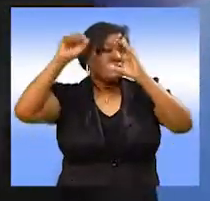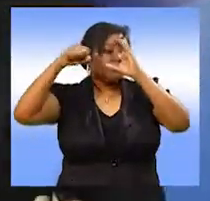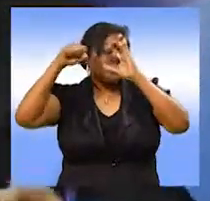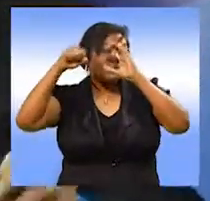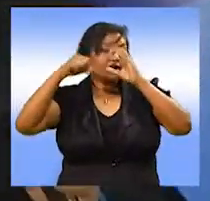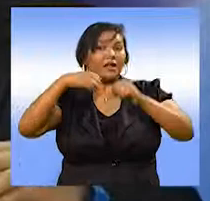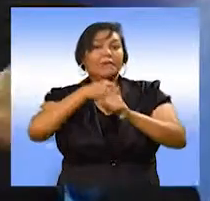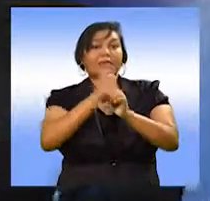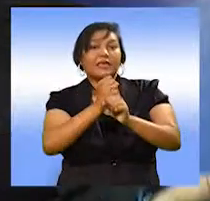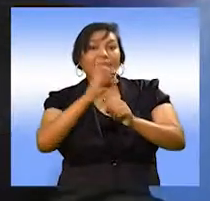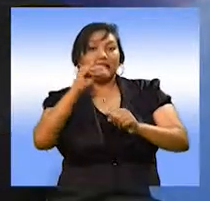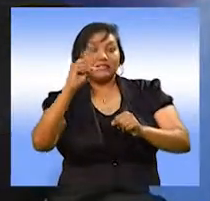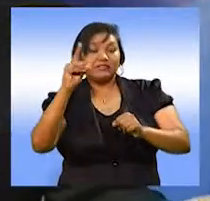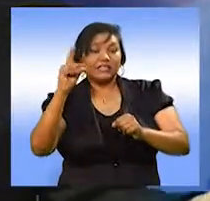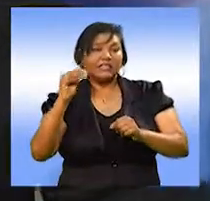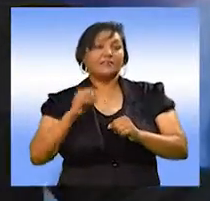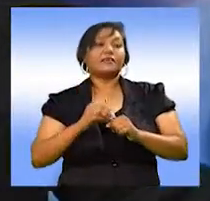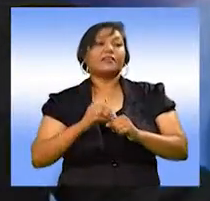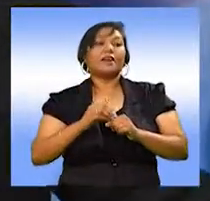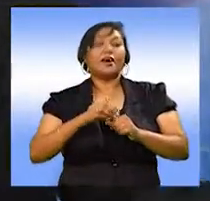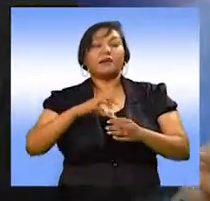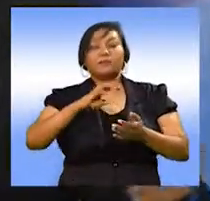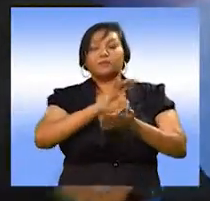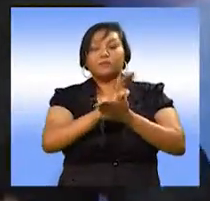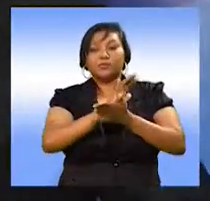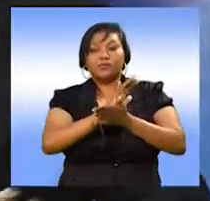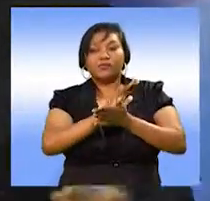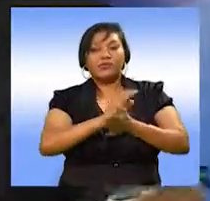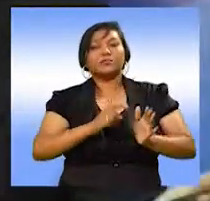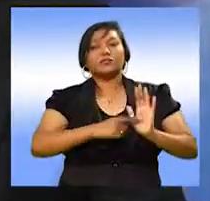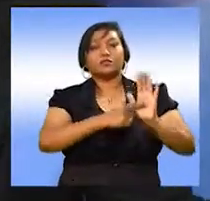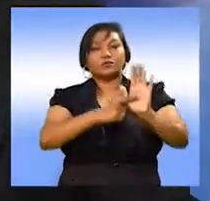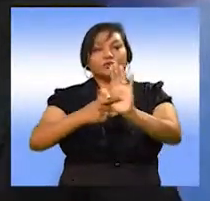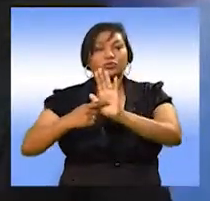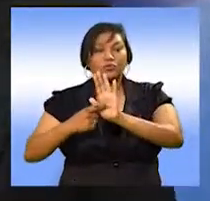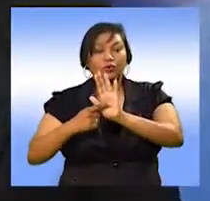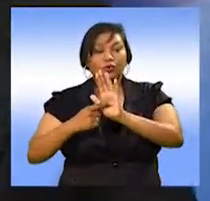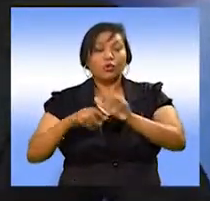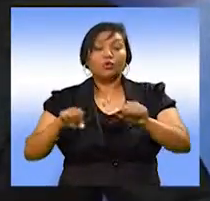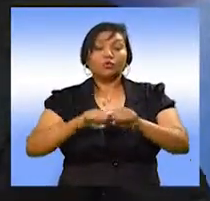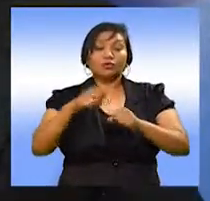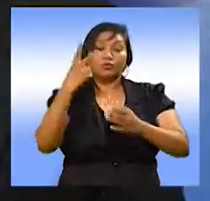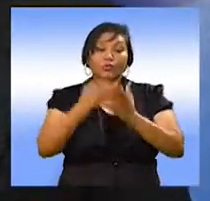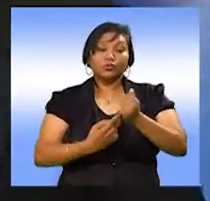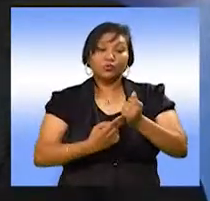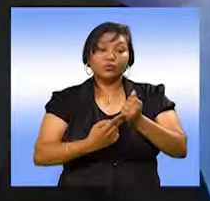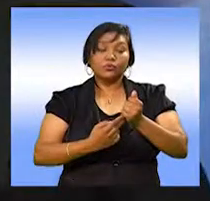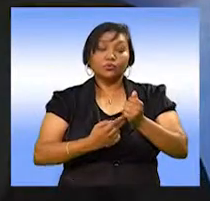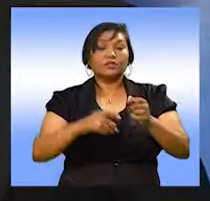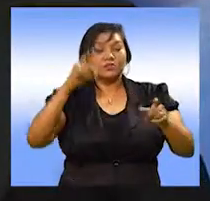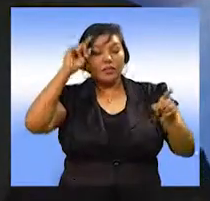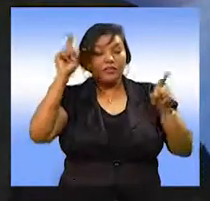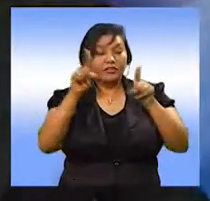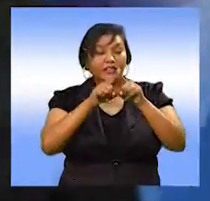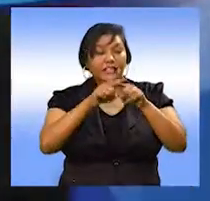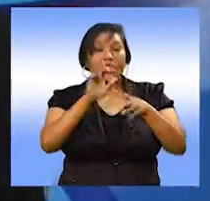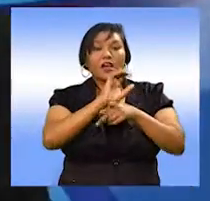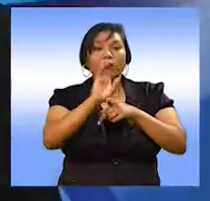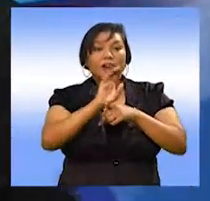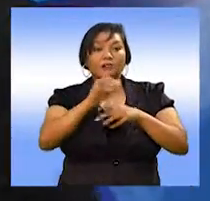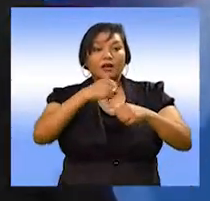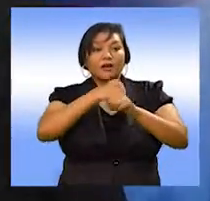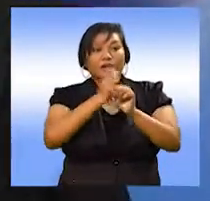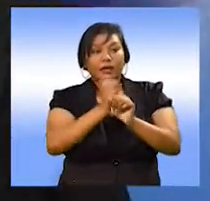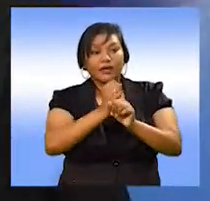on a DVD especially. And so therefore, it comes down to contract, to consent. And therefore, the